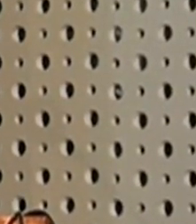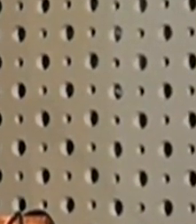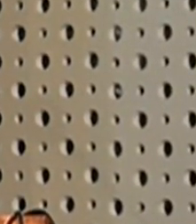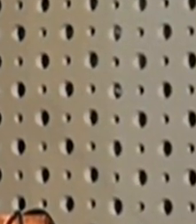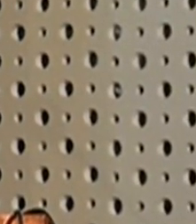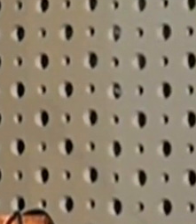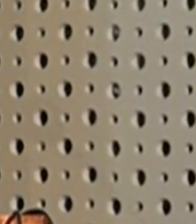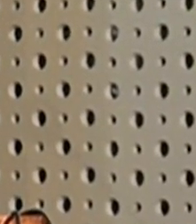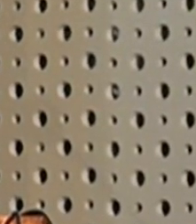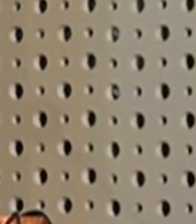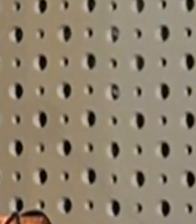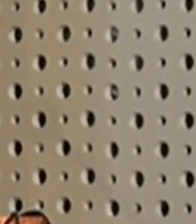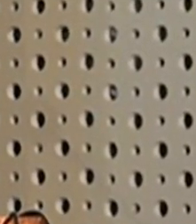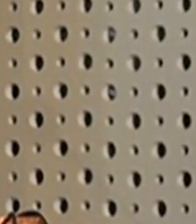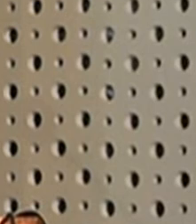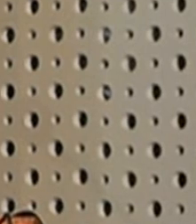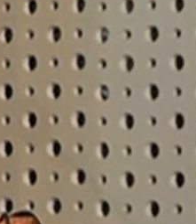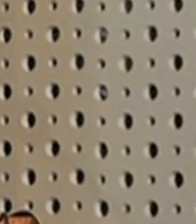Minister, Honorable